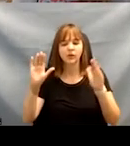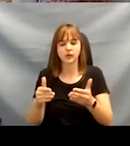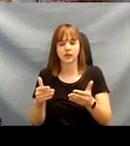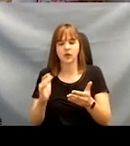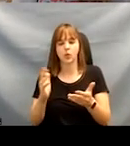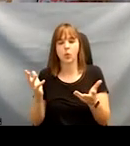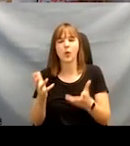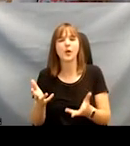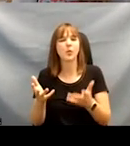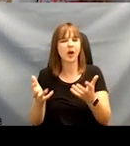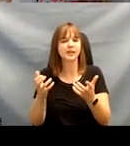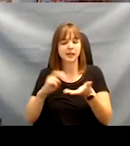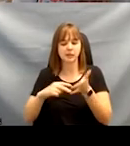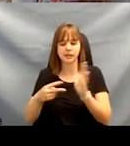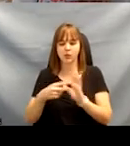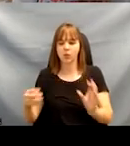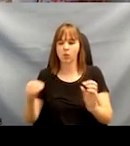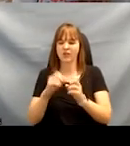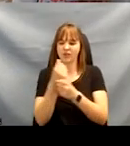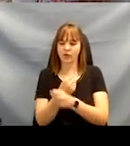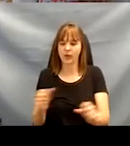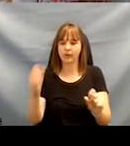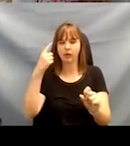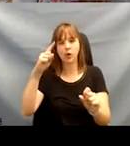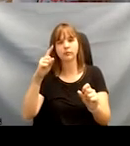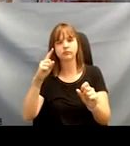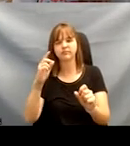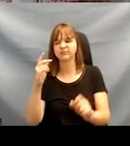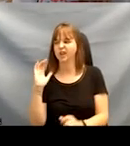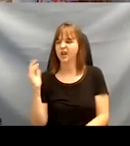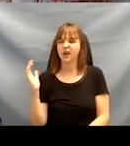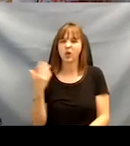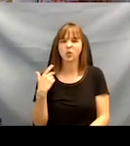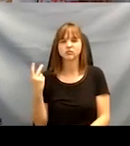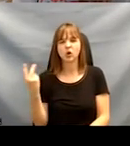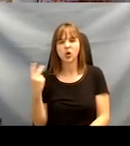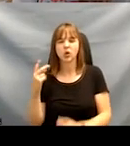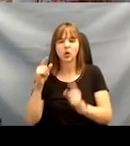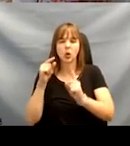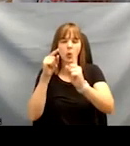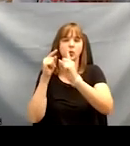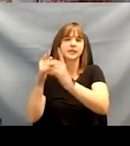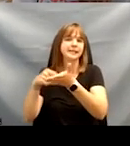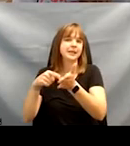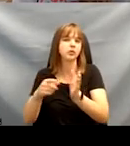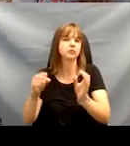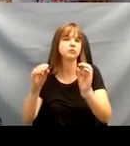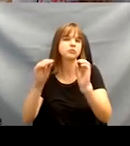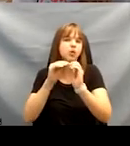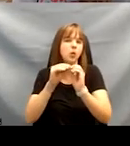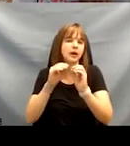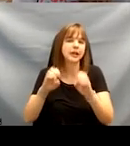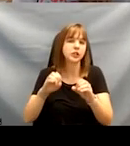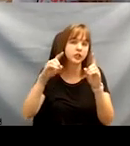more freedom to be able to look into doing things like educational opportunities, and just to grow in the ways